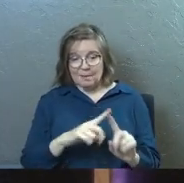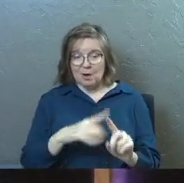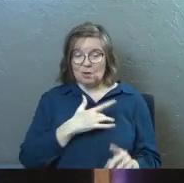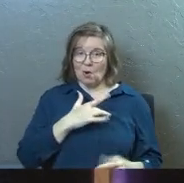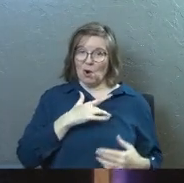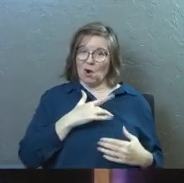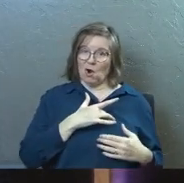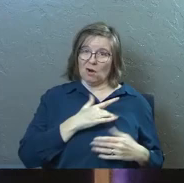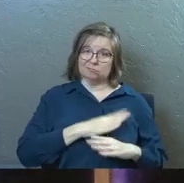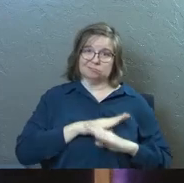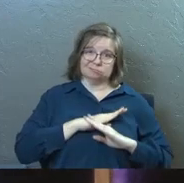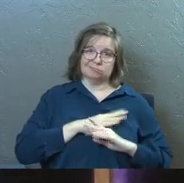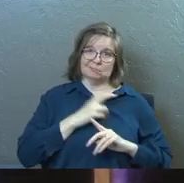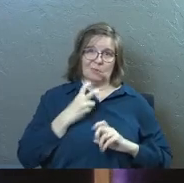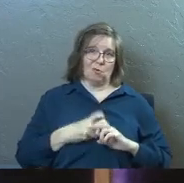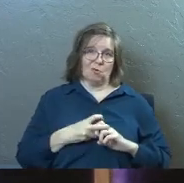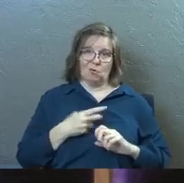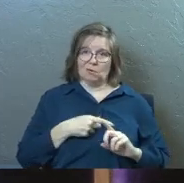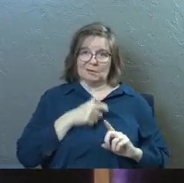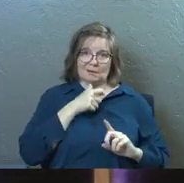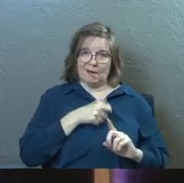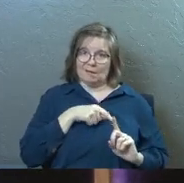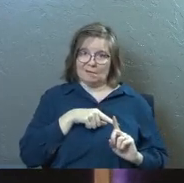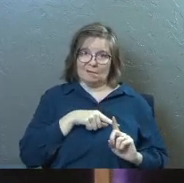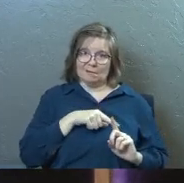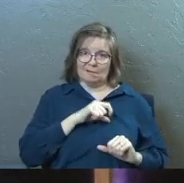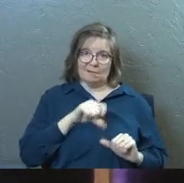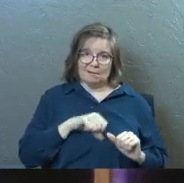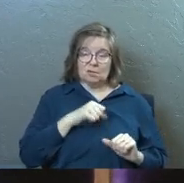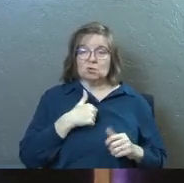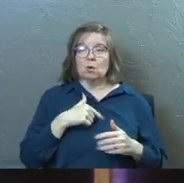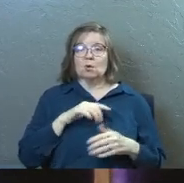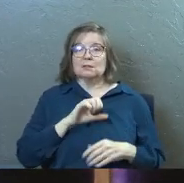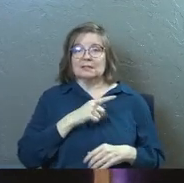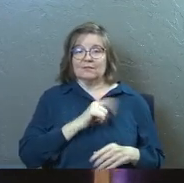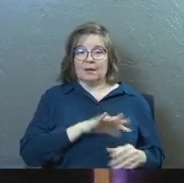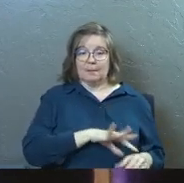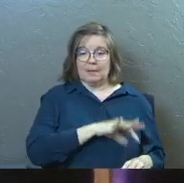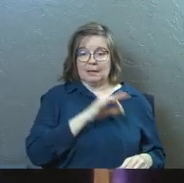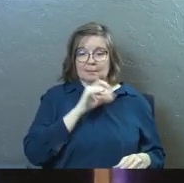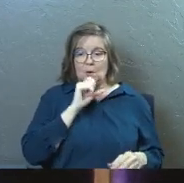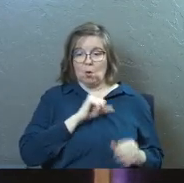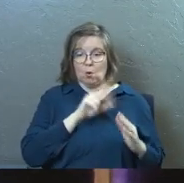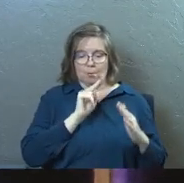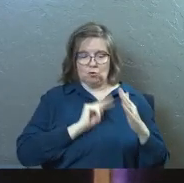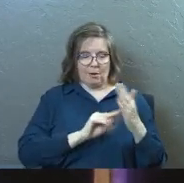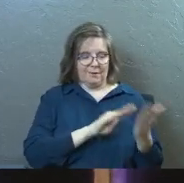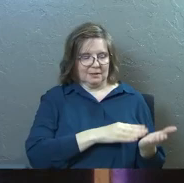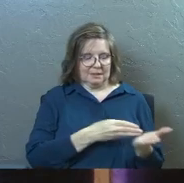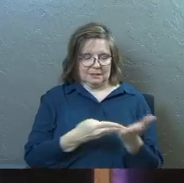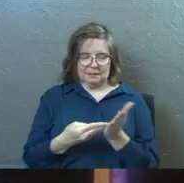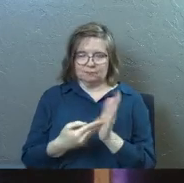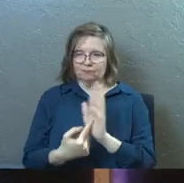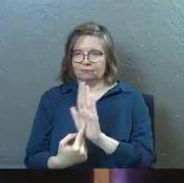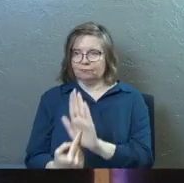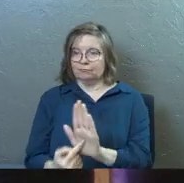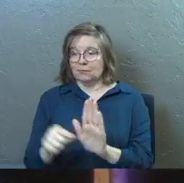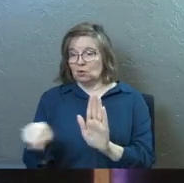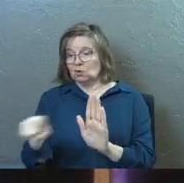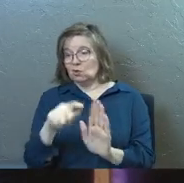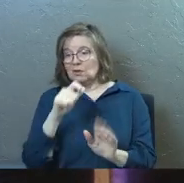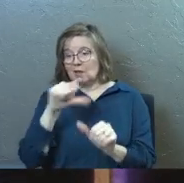but your hearts are not. And Stephen picks up that old prophecy and he looks out in his crowd and says,